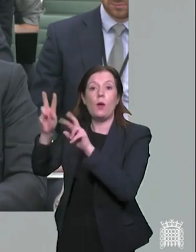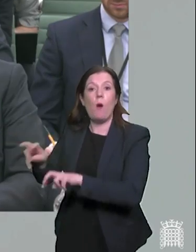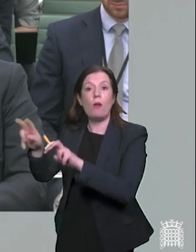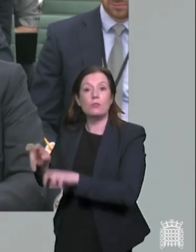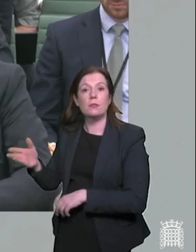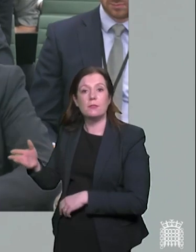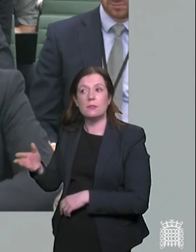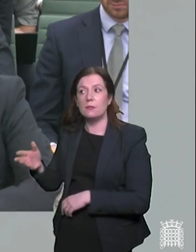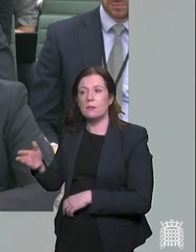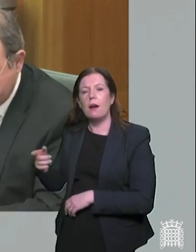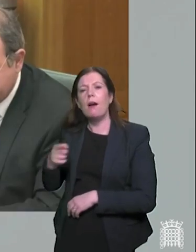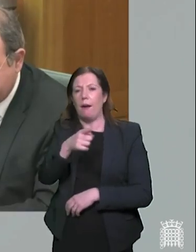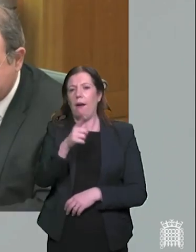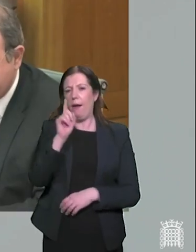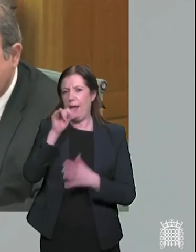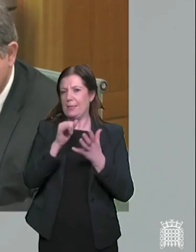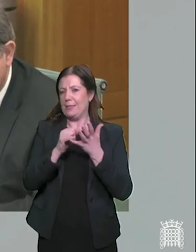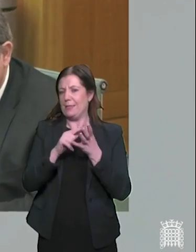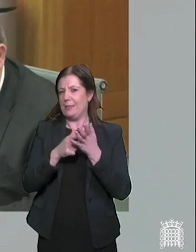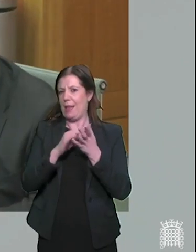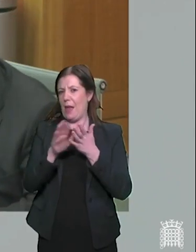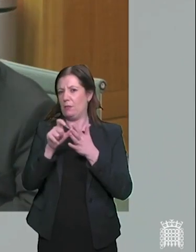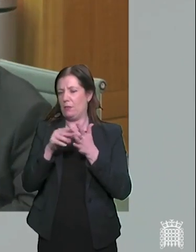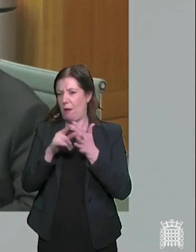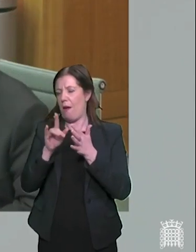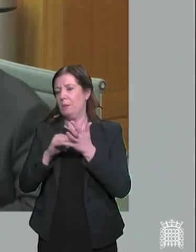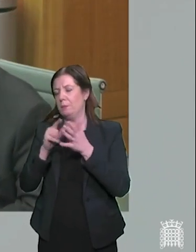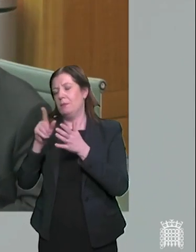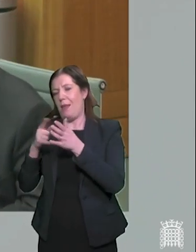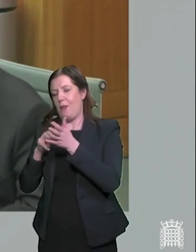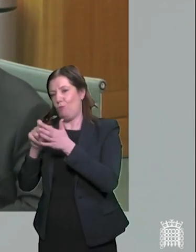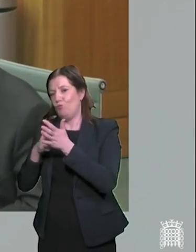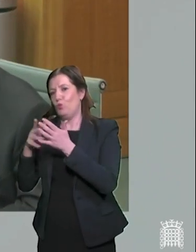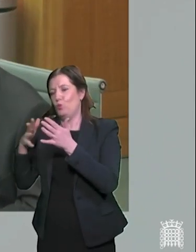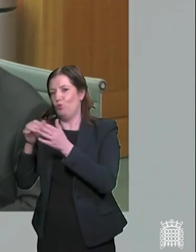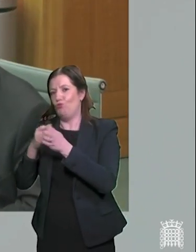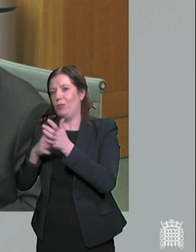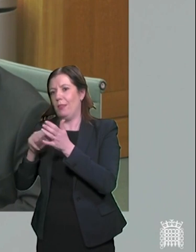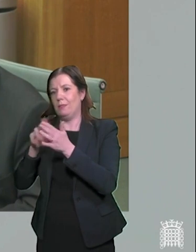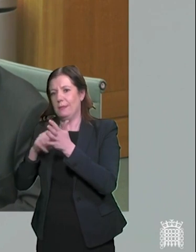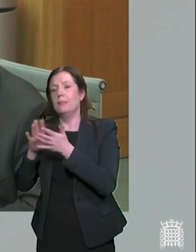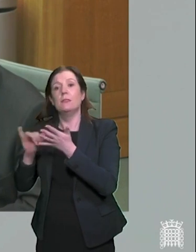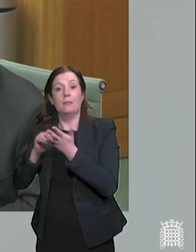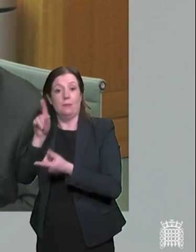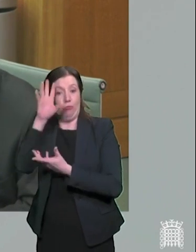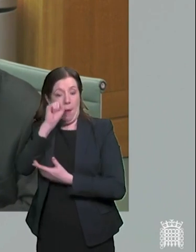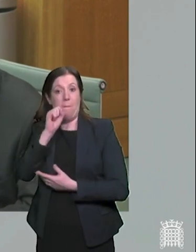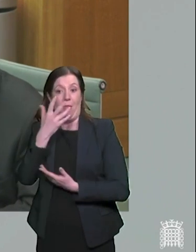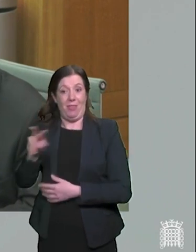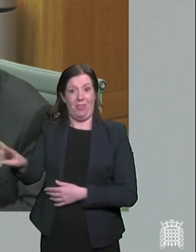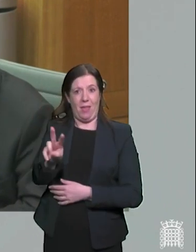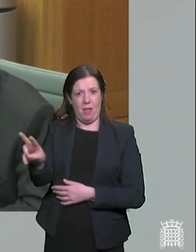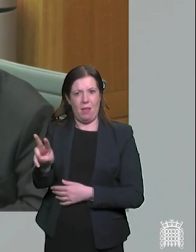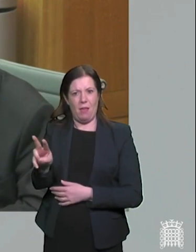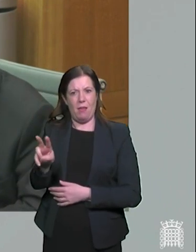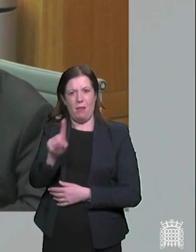very grateful that you recall Sarah Dines MP and Andrew Griffith MP giving you the assurances, but you were present